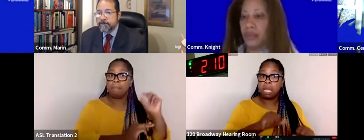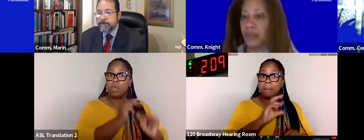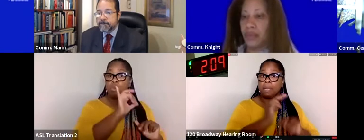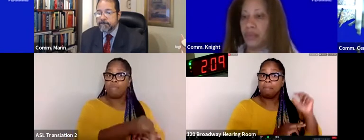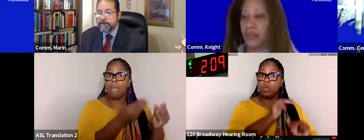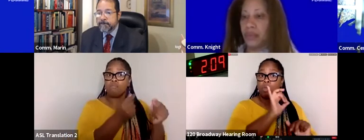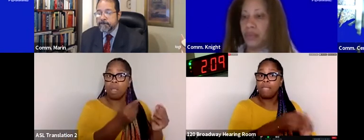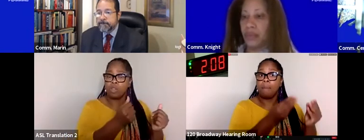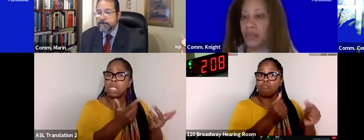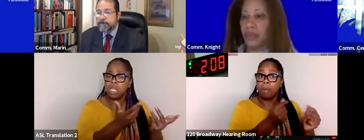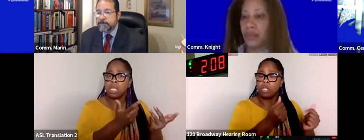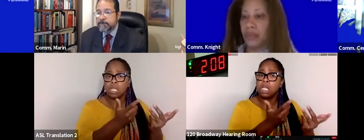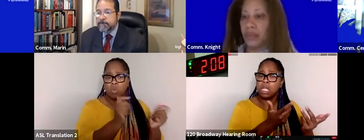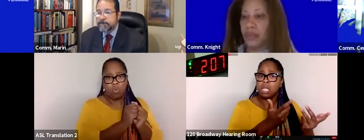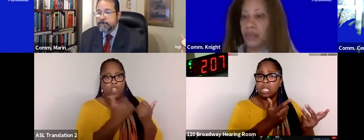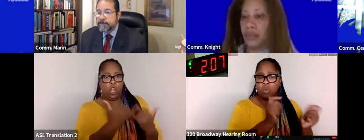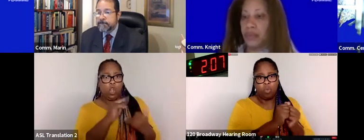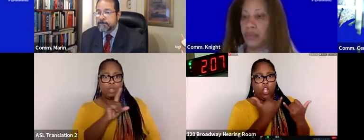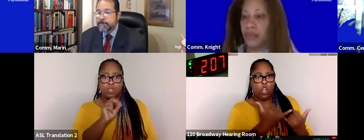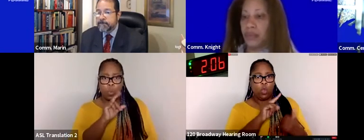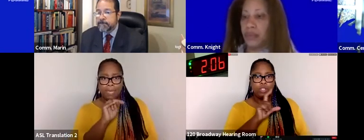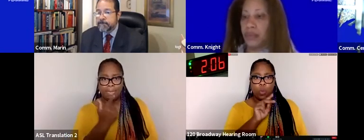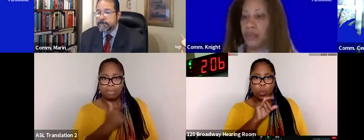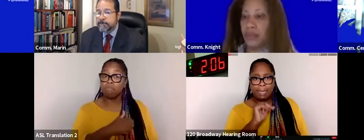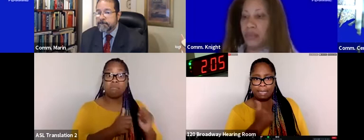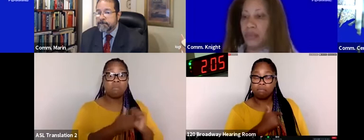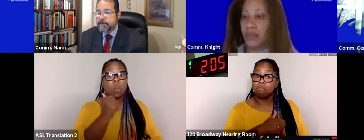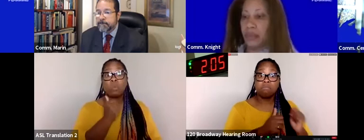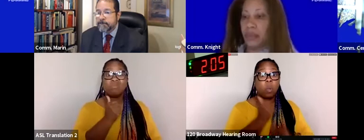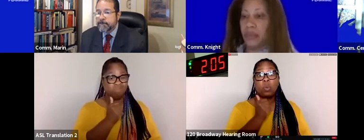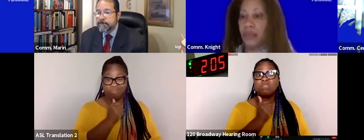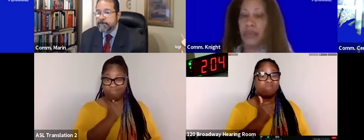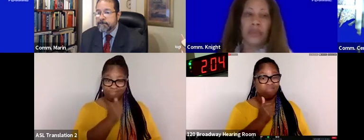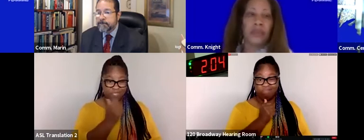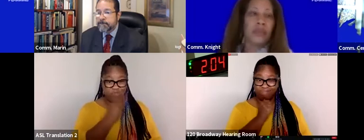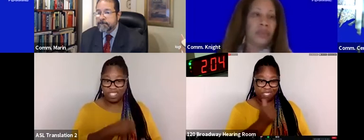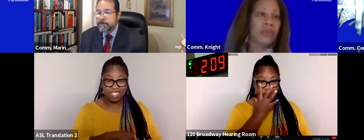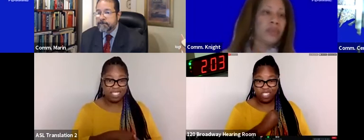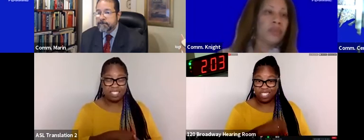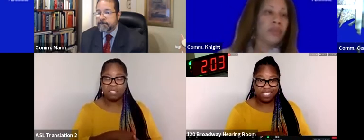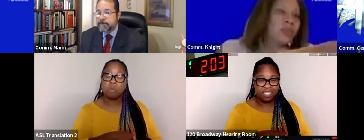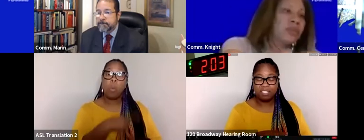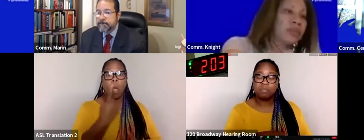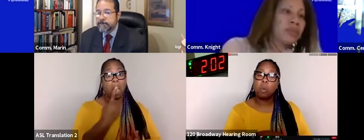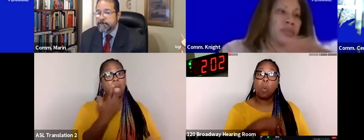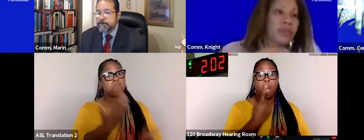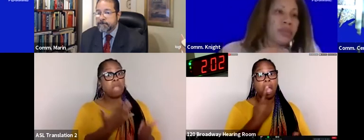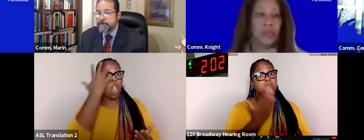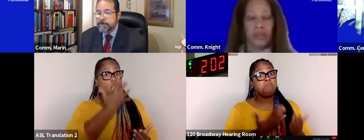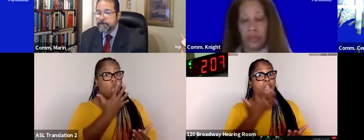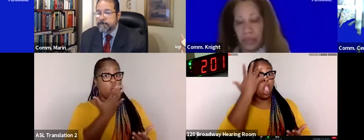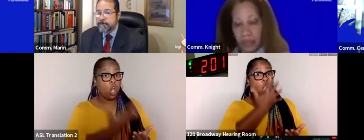as right with the current zoning, most of them not pretty. One that may look good would